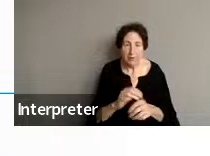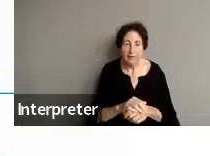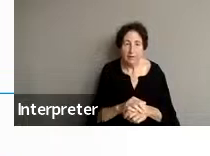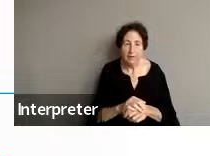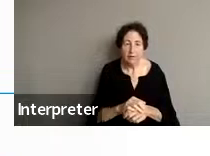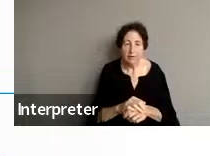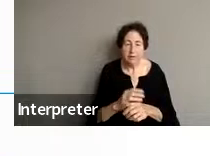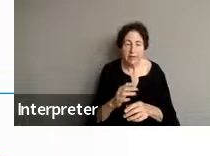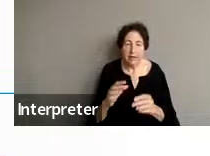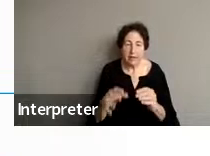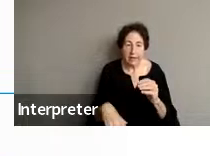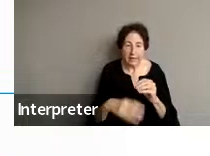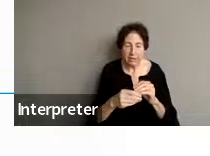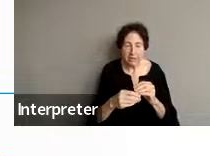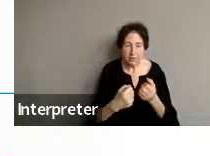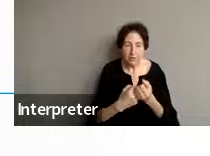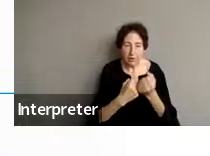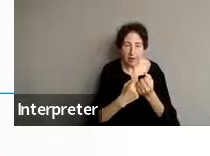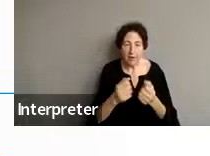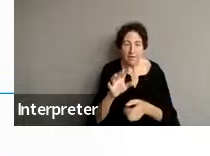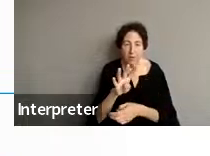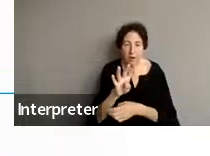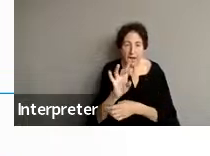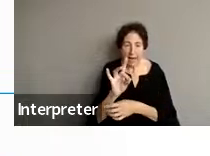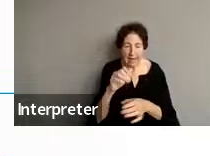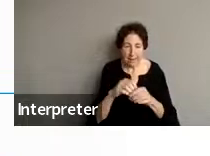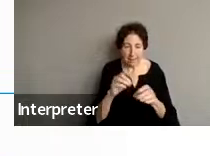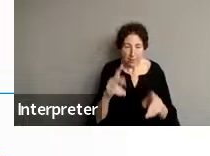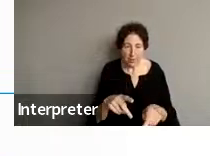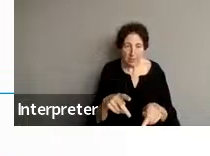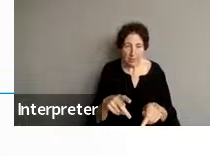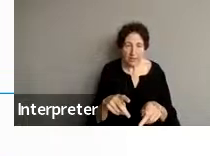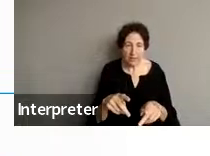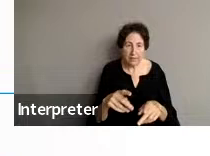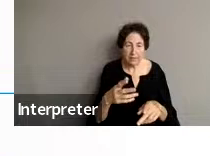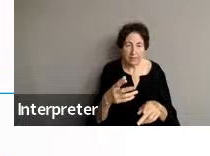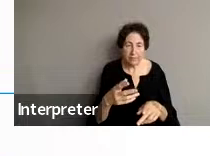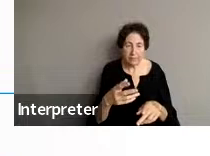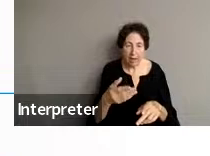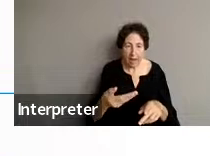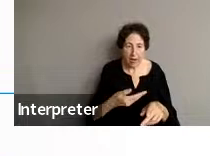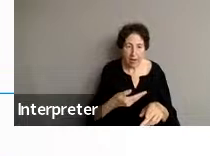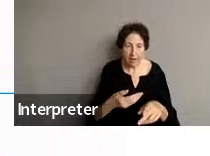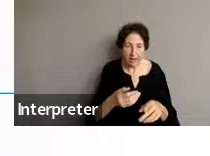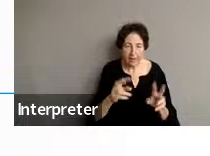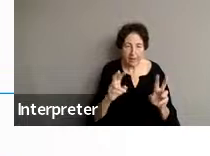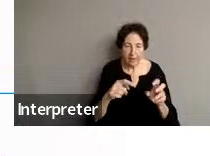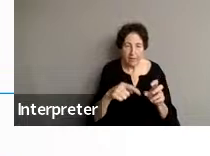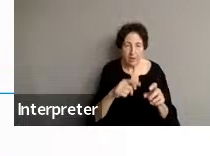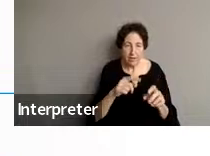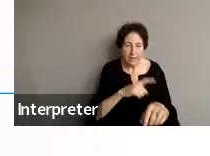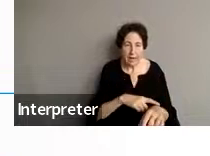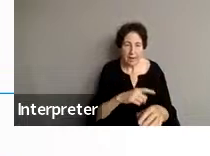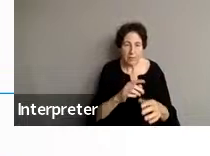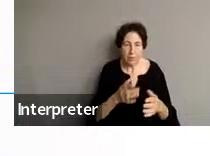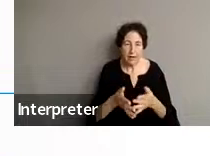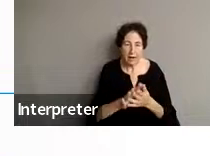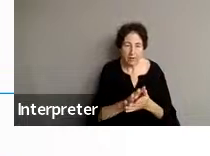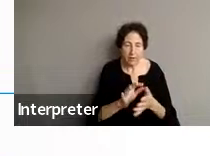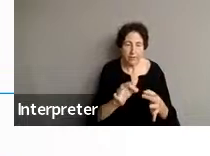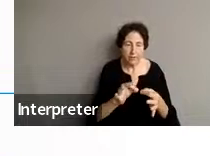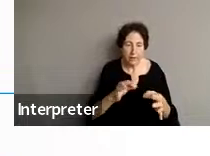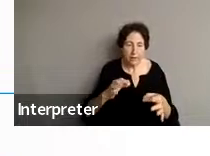In addition, we have hosted 48 in-person onboarding sessions. And in those onboarding sessions, we cover things like